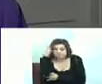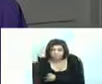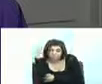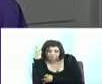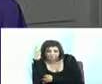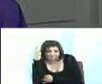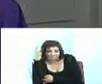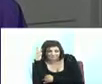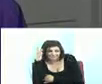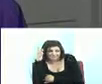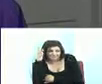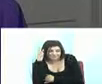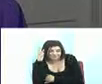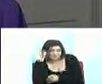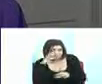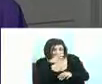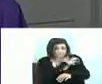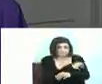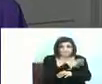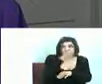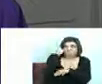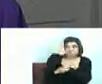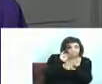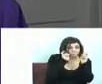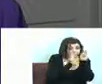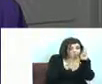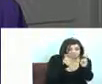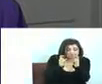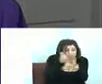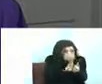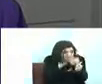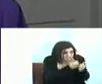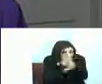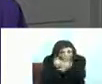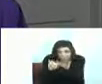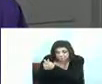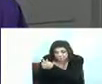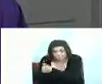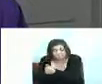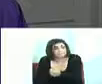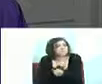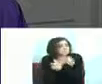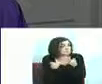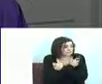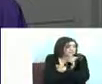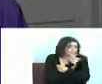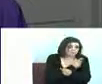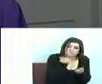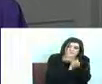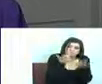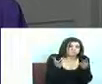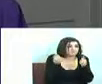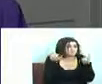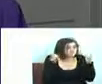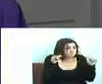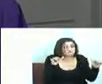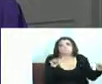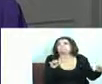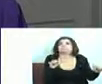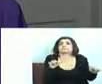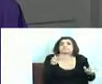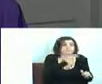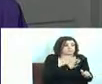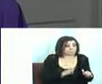The power that God gave each one of them to realize that love is unconditional. The love Christ brought for